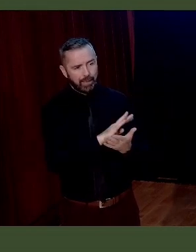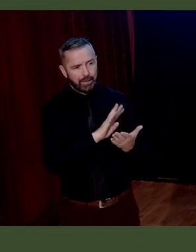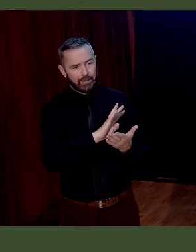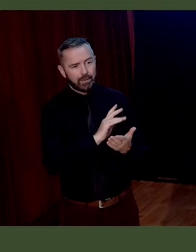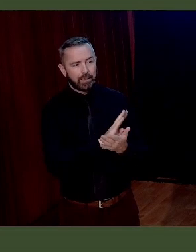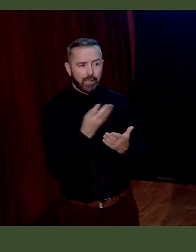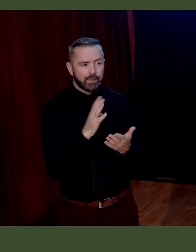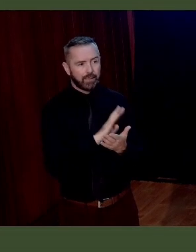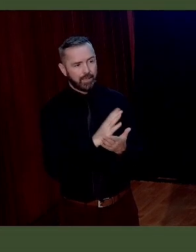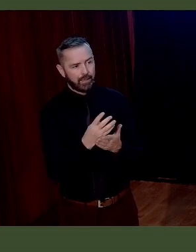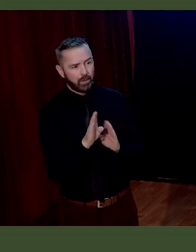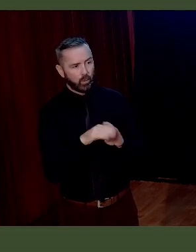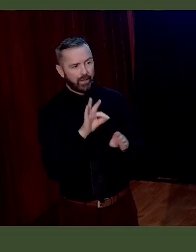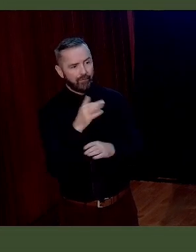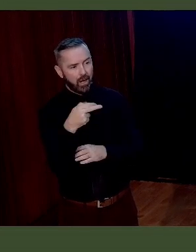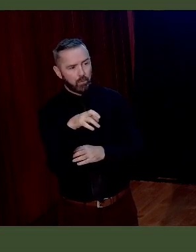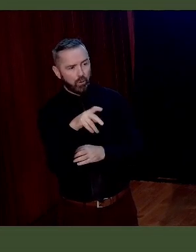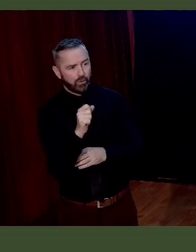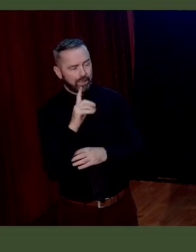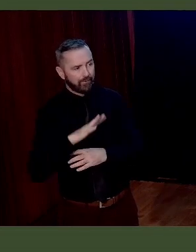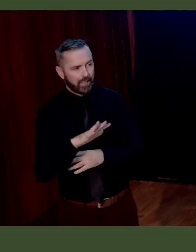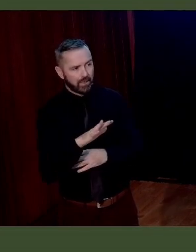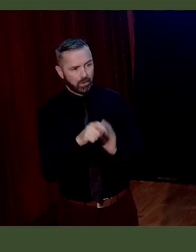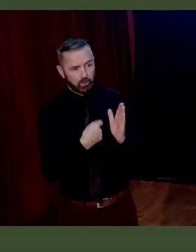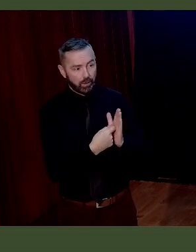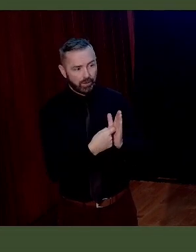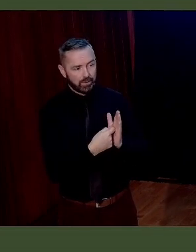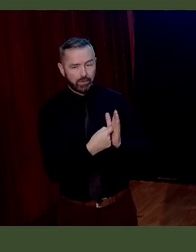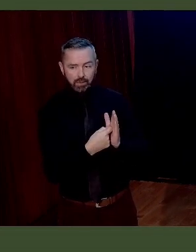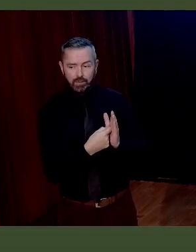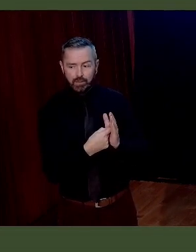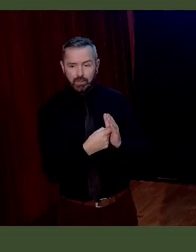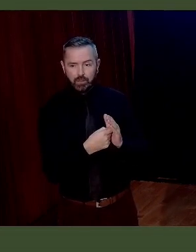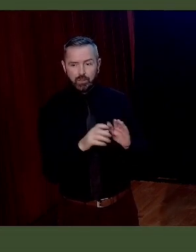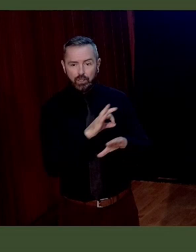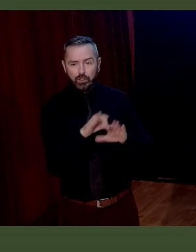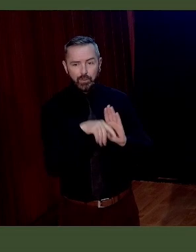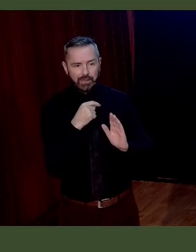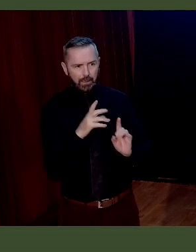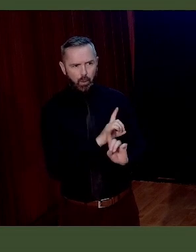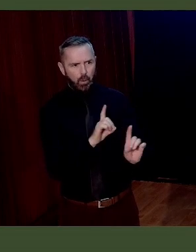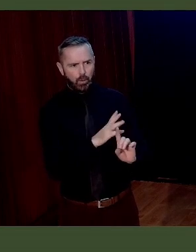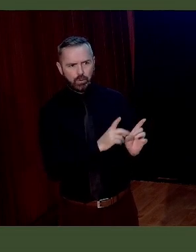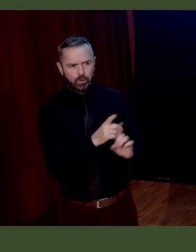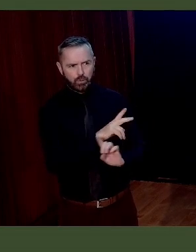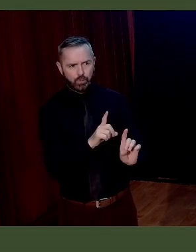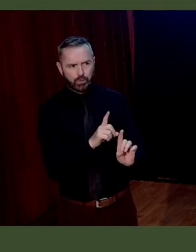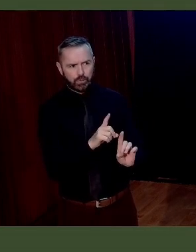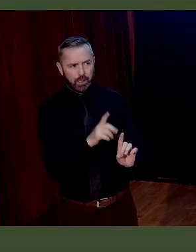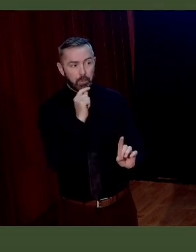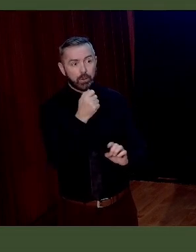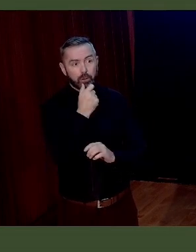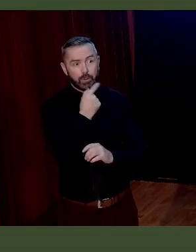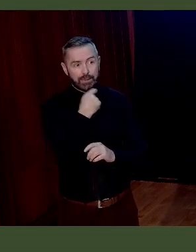the Fairbrothers Fields project. In essence, the local government board had said, don't do it, and Dublin Corporation had said,